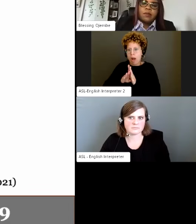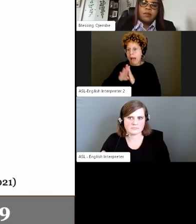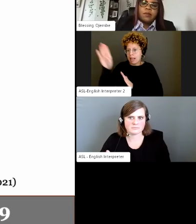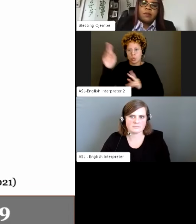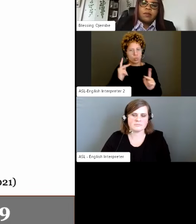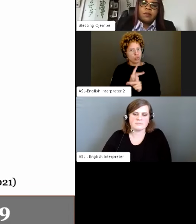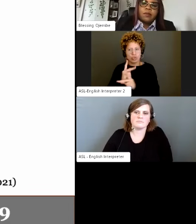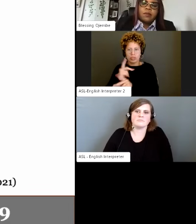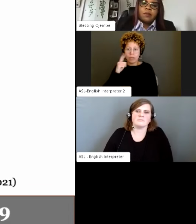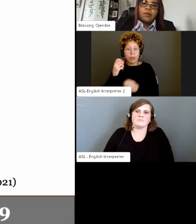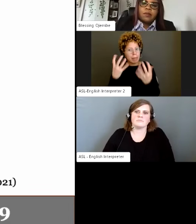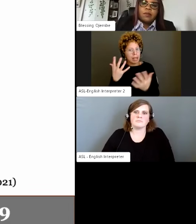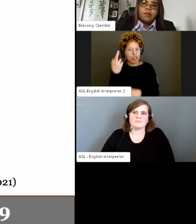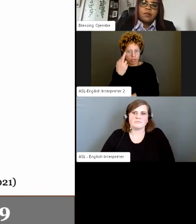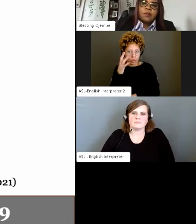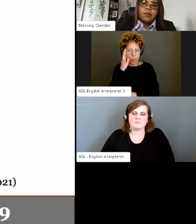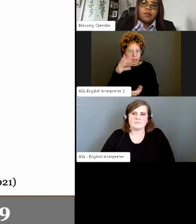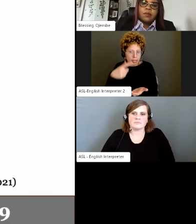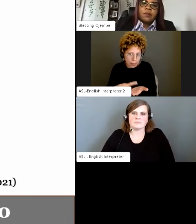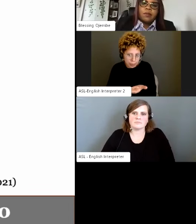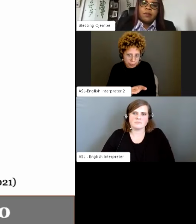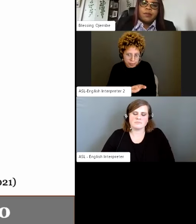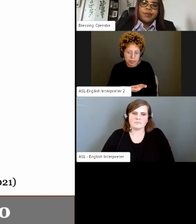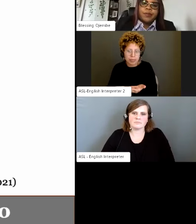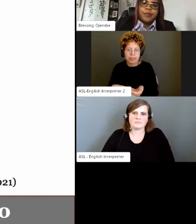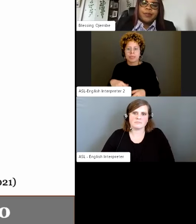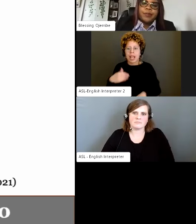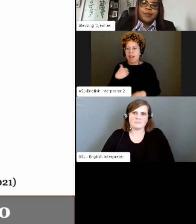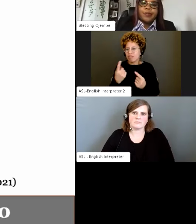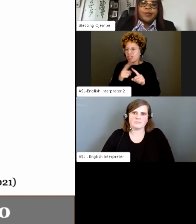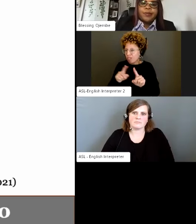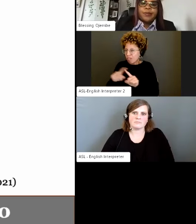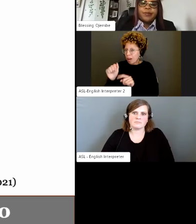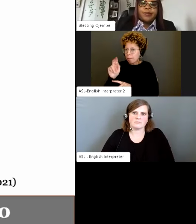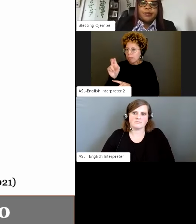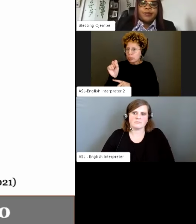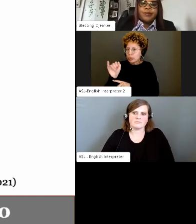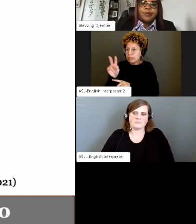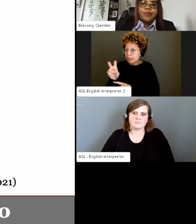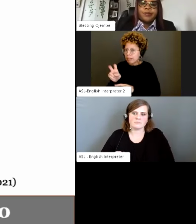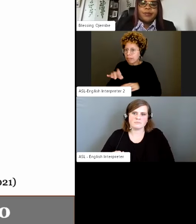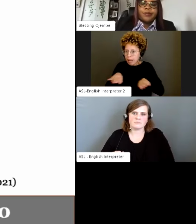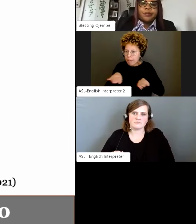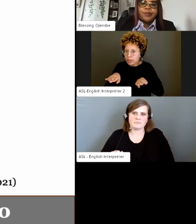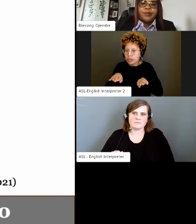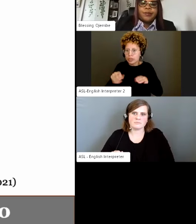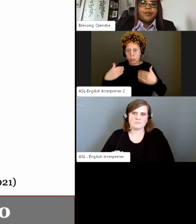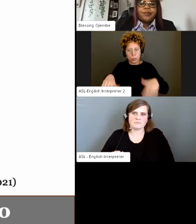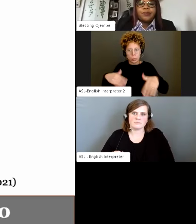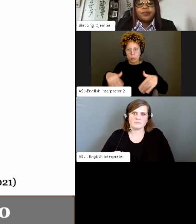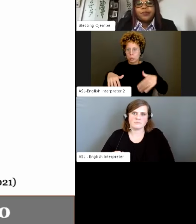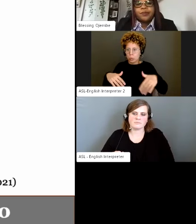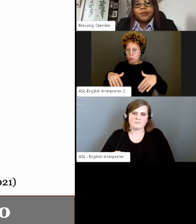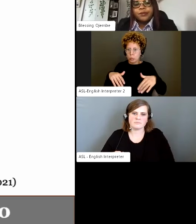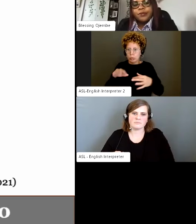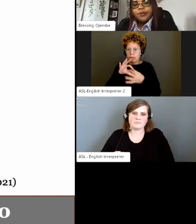reasons, which we're going to talk about. There are abusive behaviors which are very eminent around the fact that older